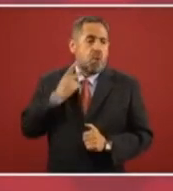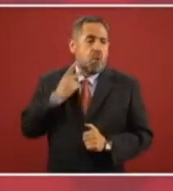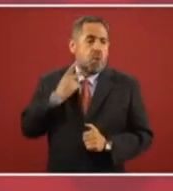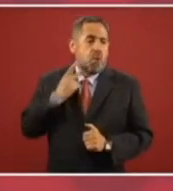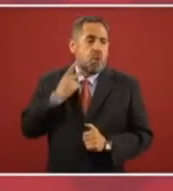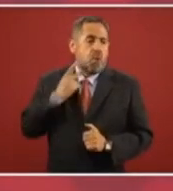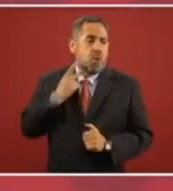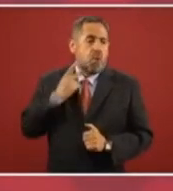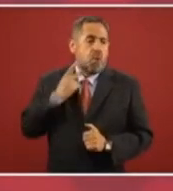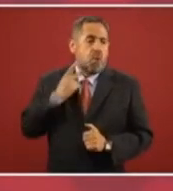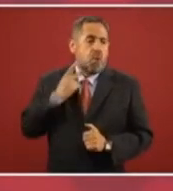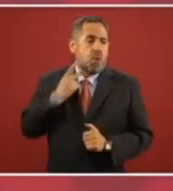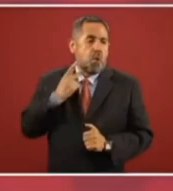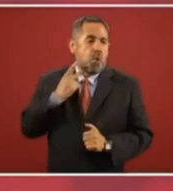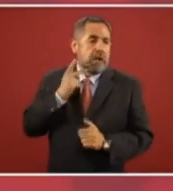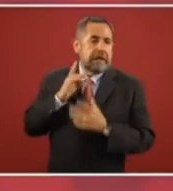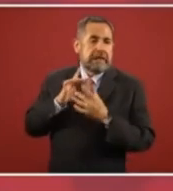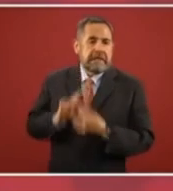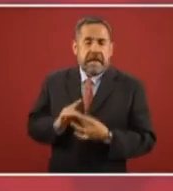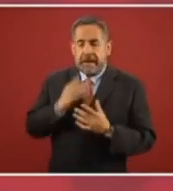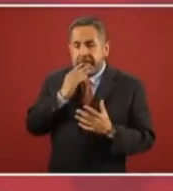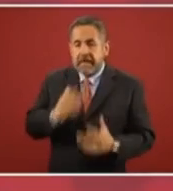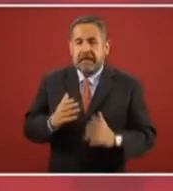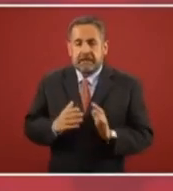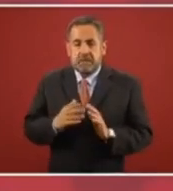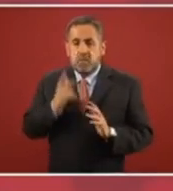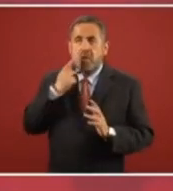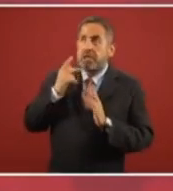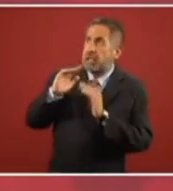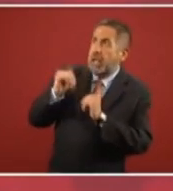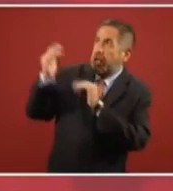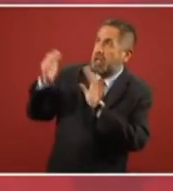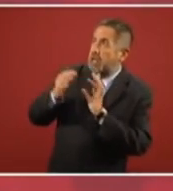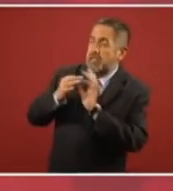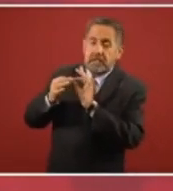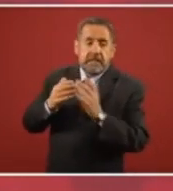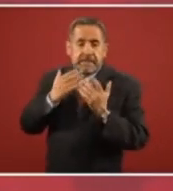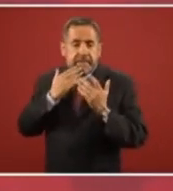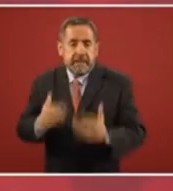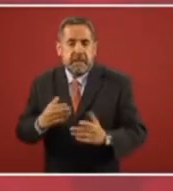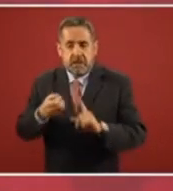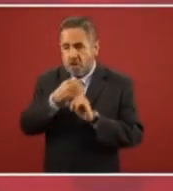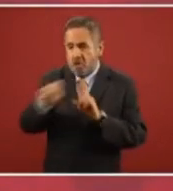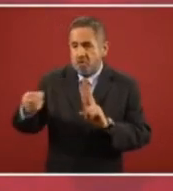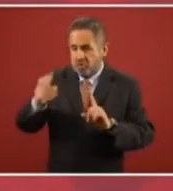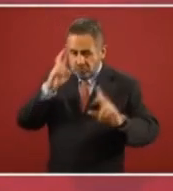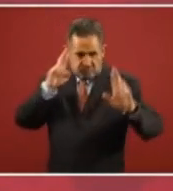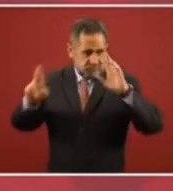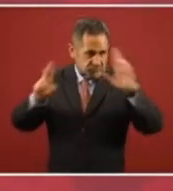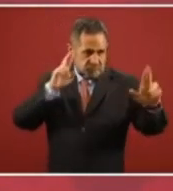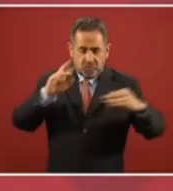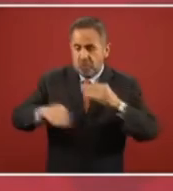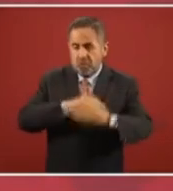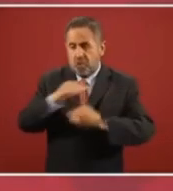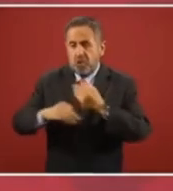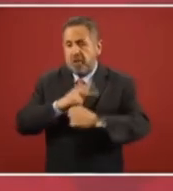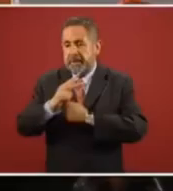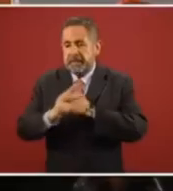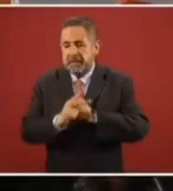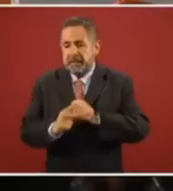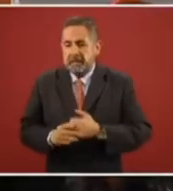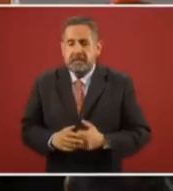and of good politics and of good foreign with all countries